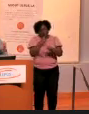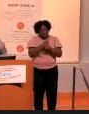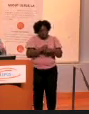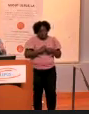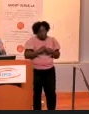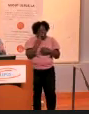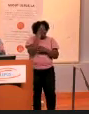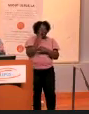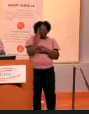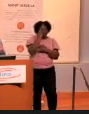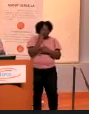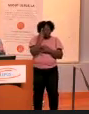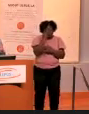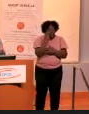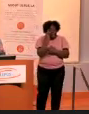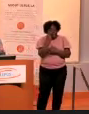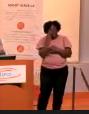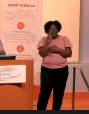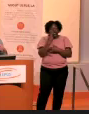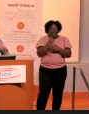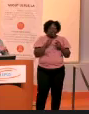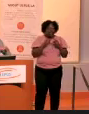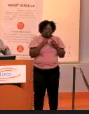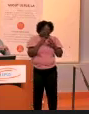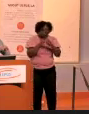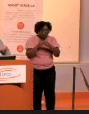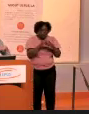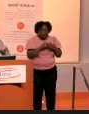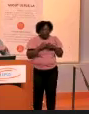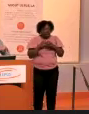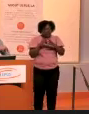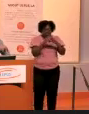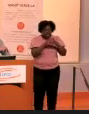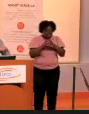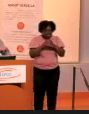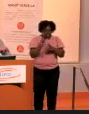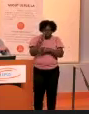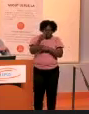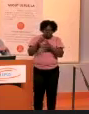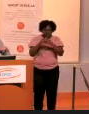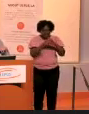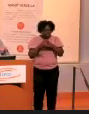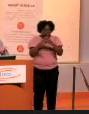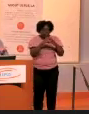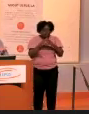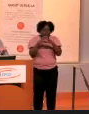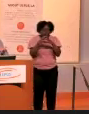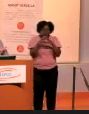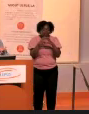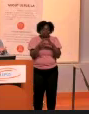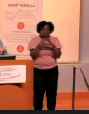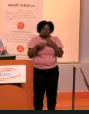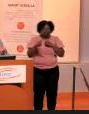is we want people in a deep remission. Even when people we think are in remission and have gotten a